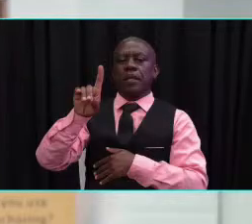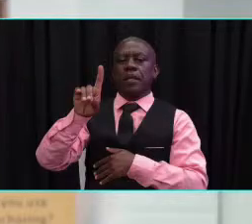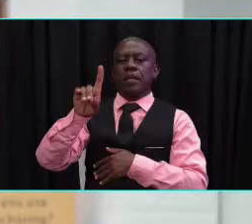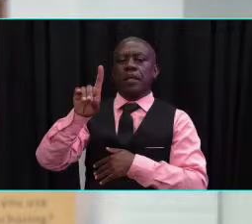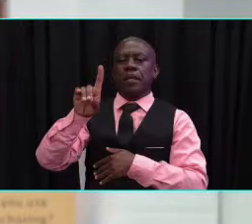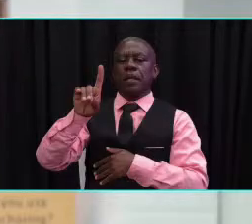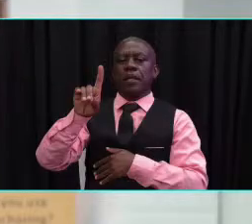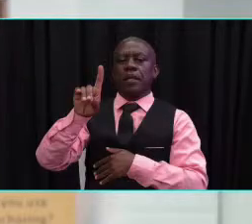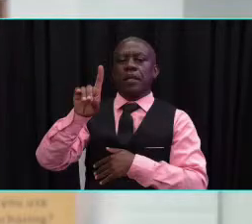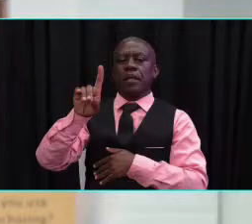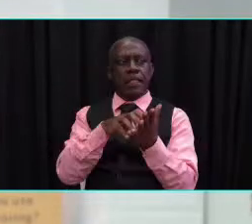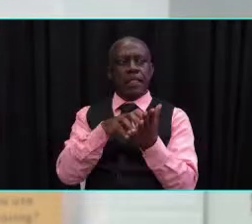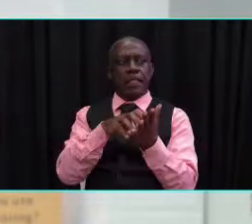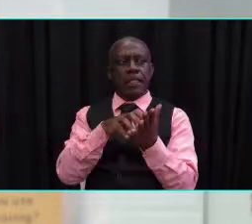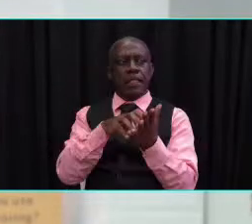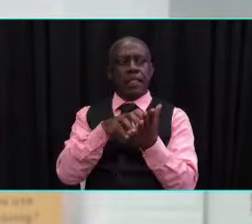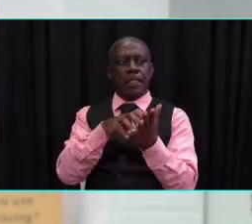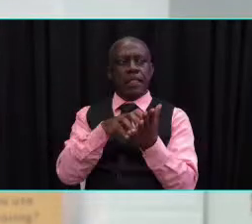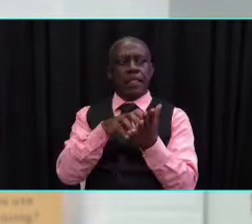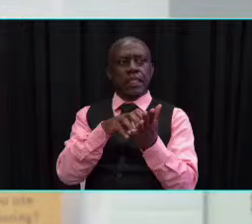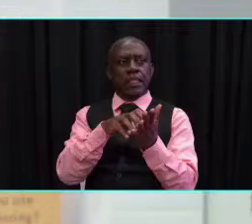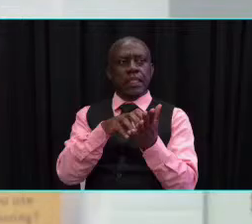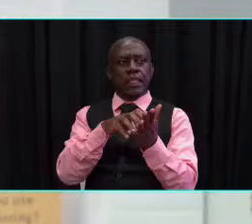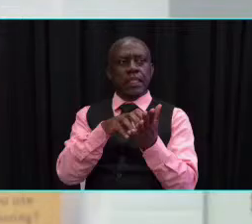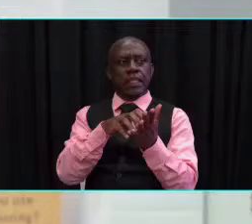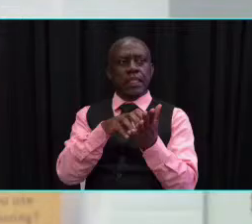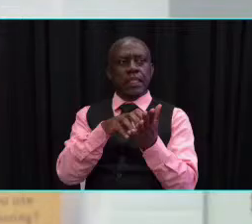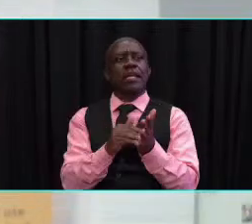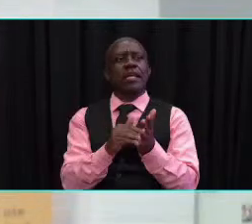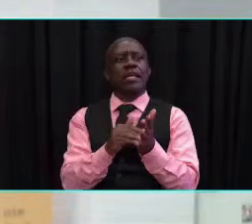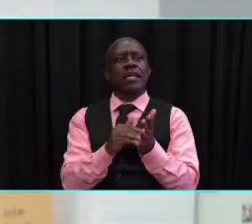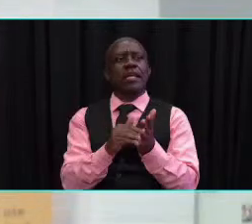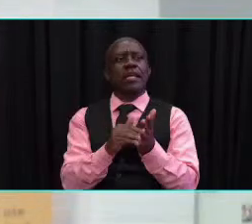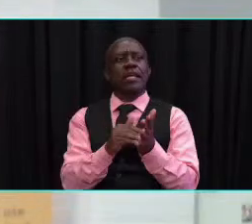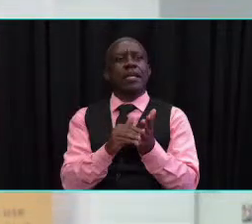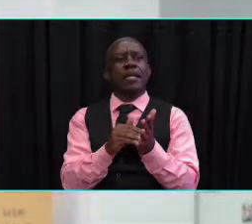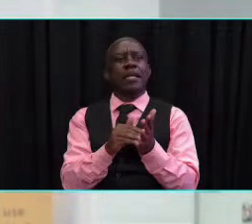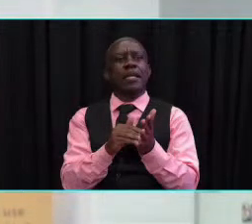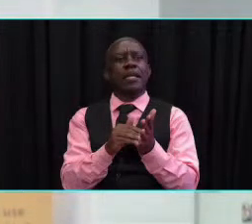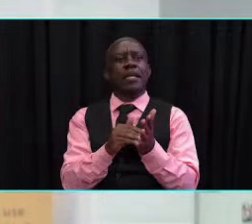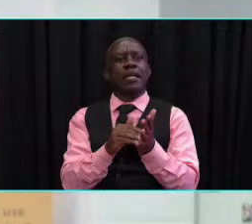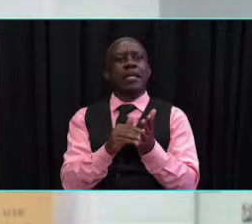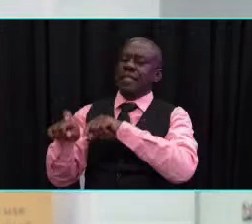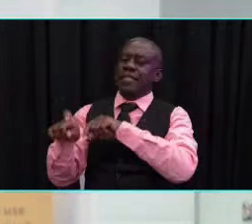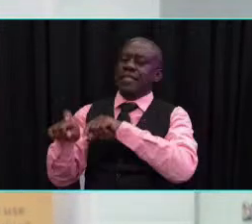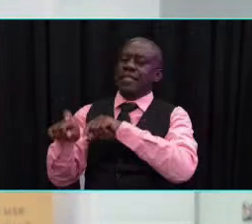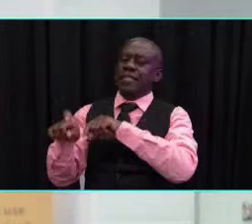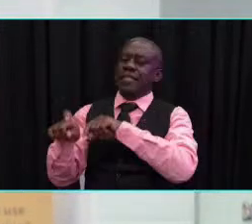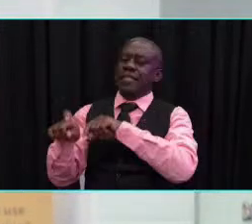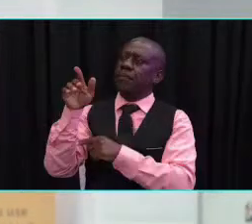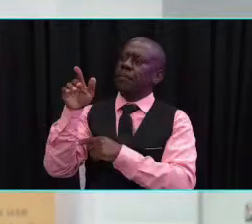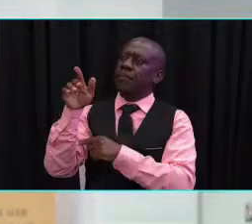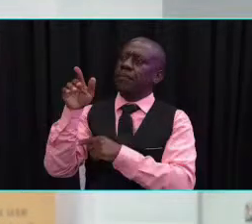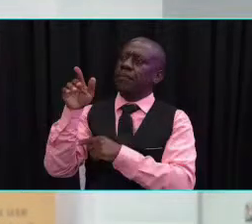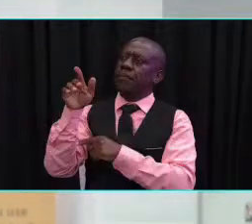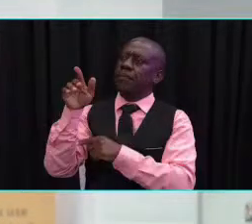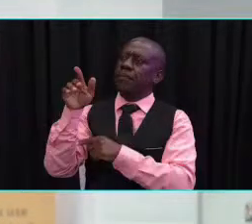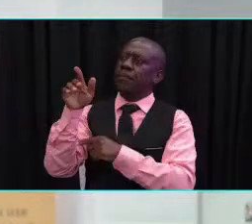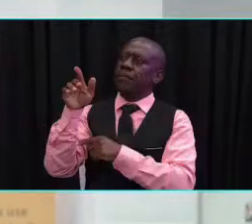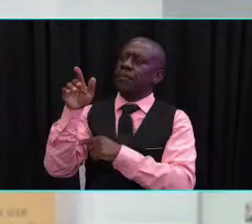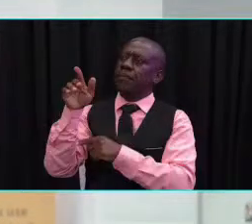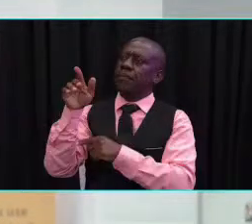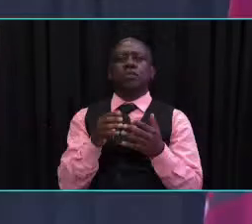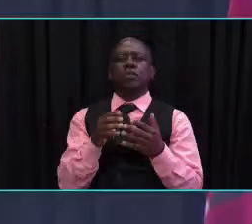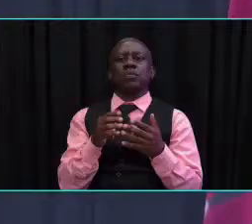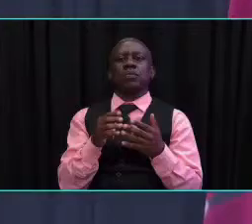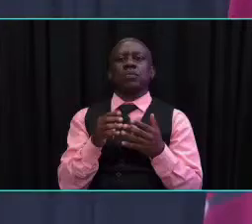who have done those programs, coming them. Okay, make it Thank short. you. Thank you very much. That's it, Jibanga. Yes, thank you very well. Now, the next part, tell us your